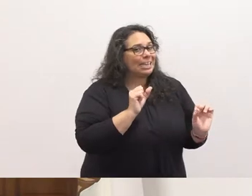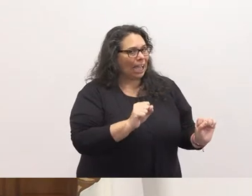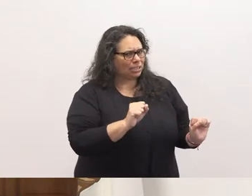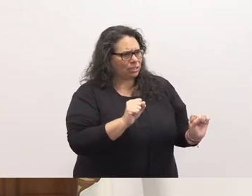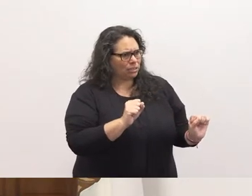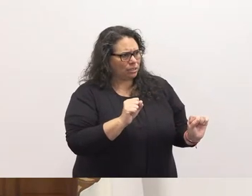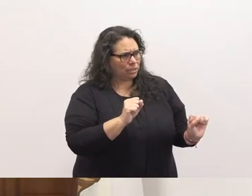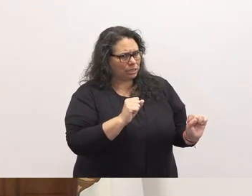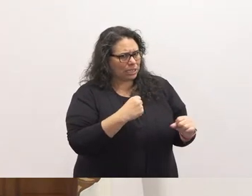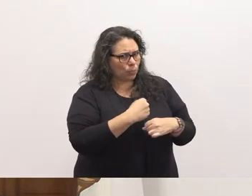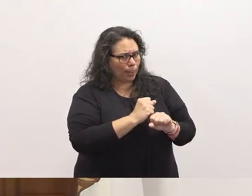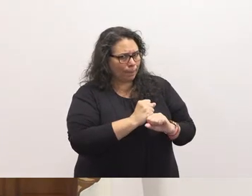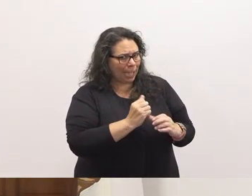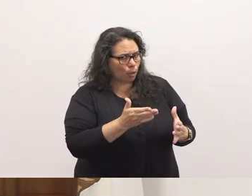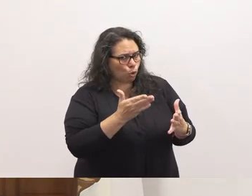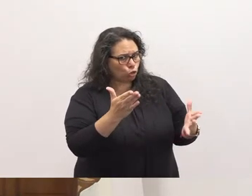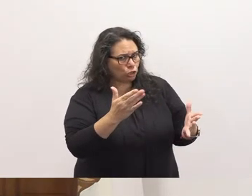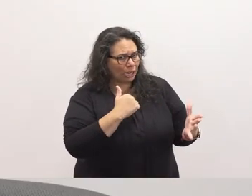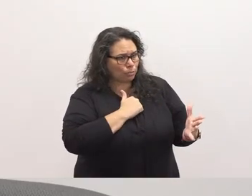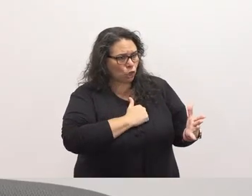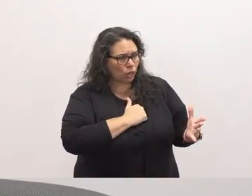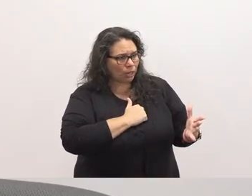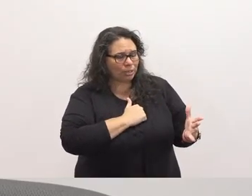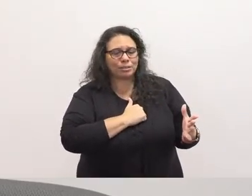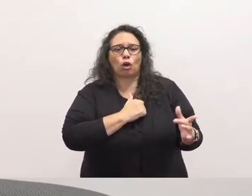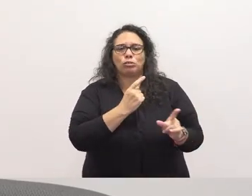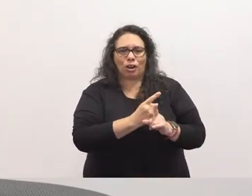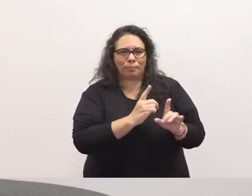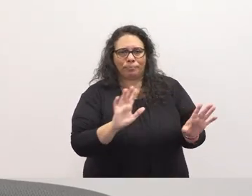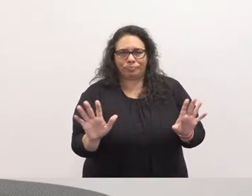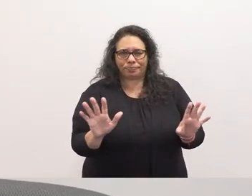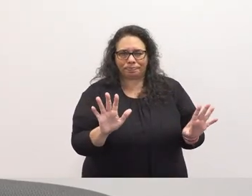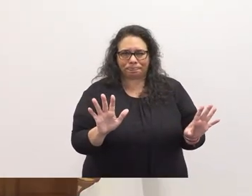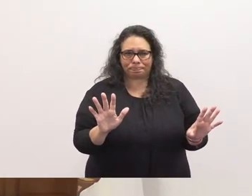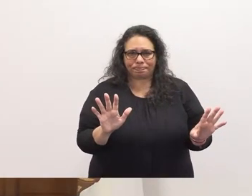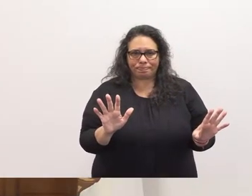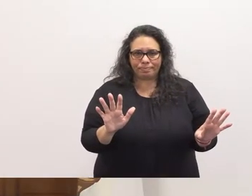motion? I'm sorry. That's right. You made a motion.